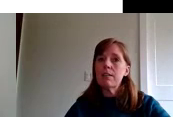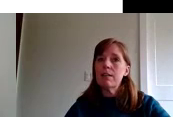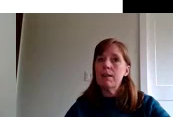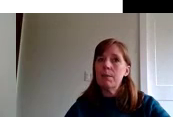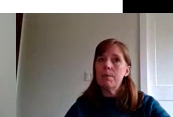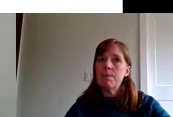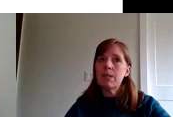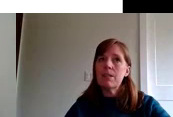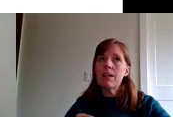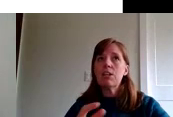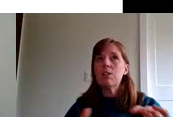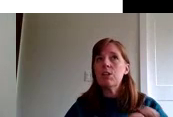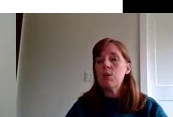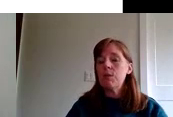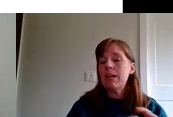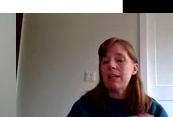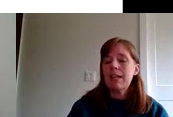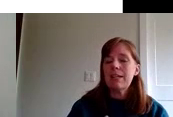you're not,